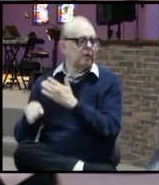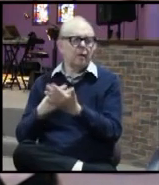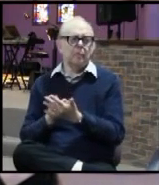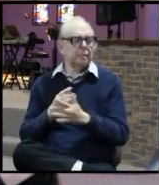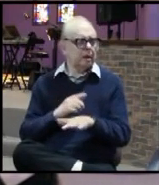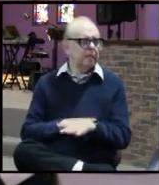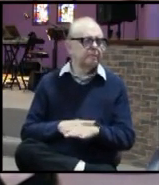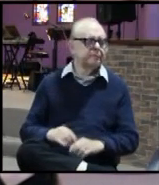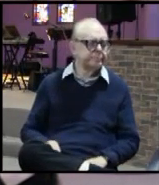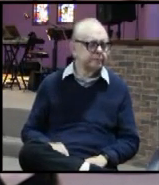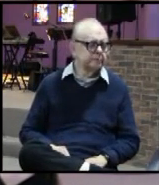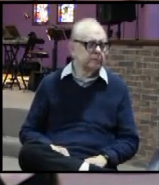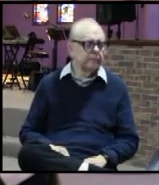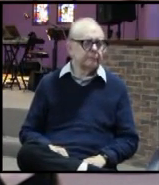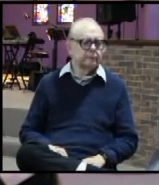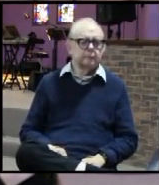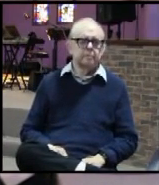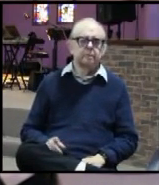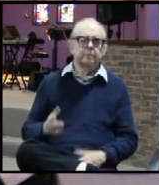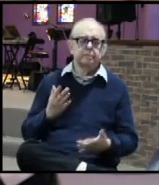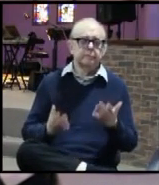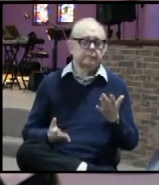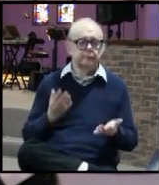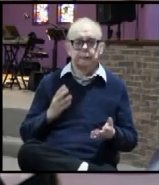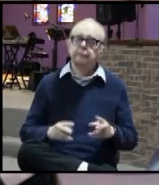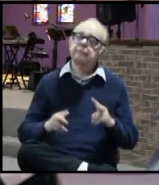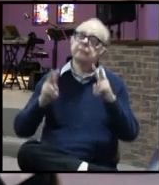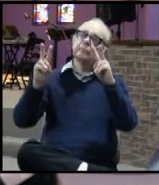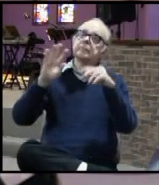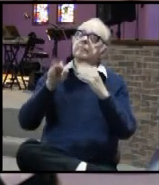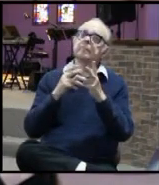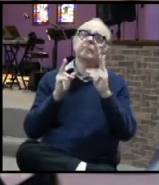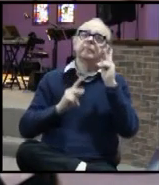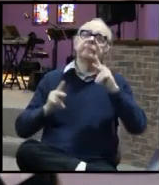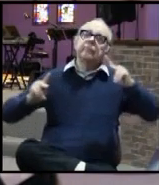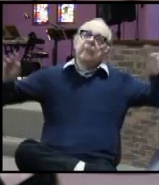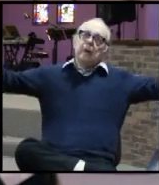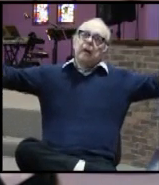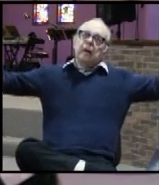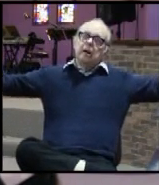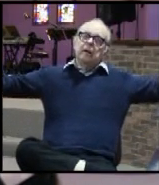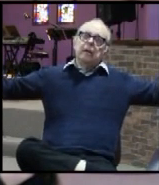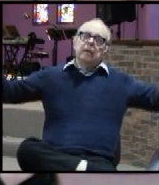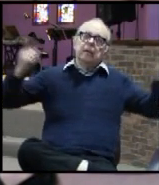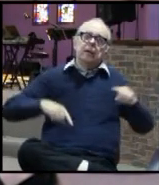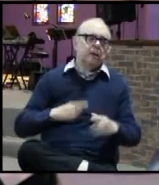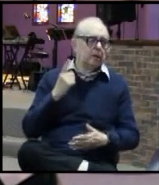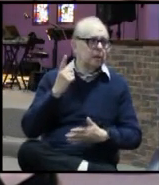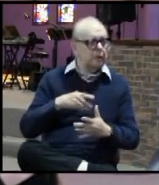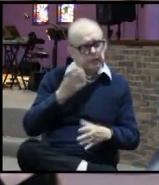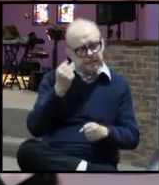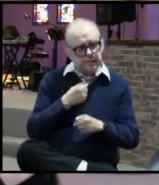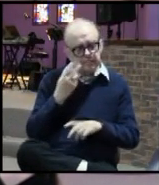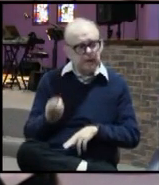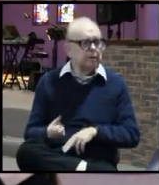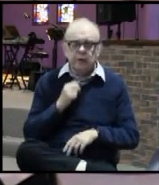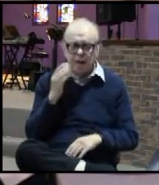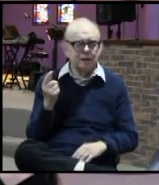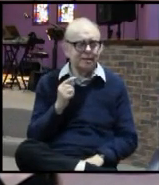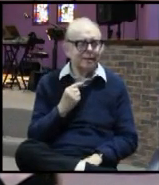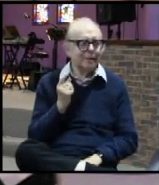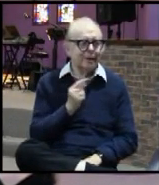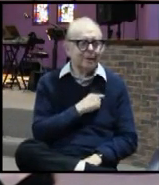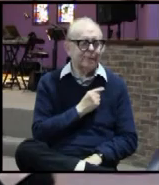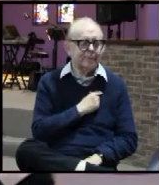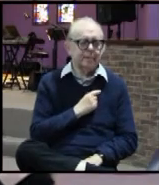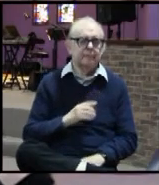execution. And he's probably looked up and seen all these people hanging there when they're saying, "Hey, why don't you get us down? We're not really guilty. We're innocent